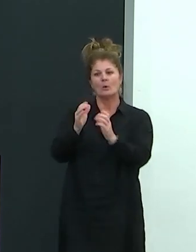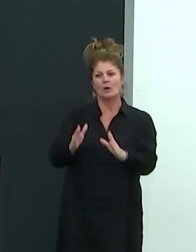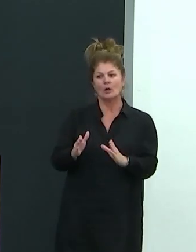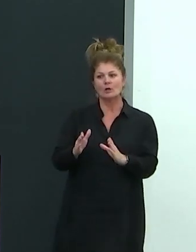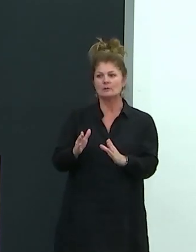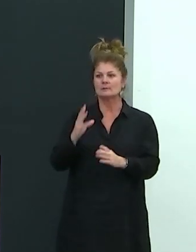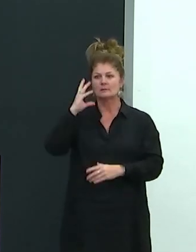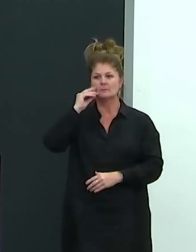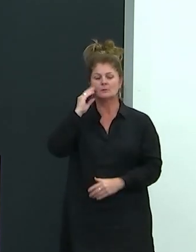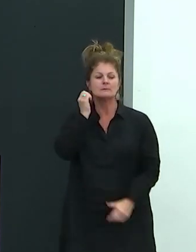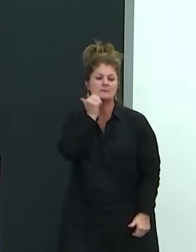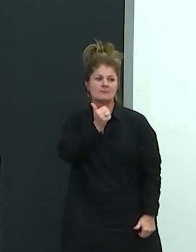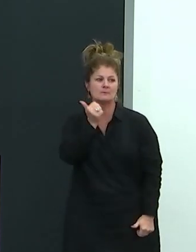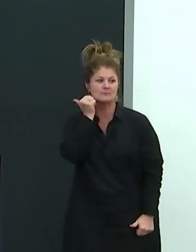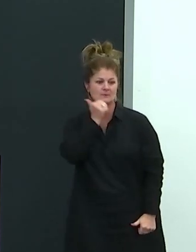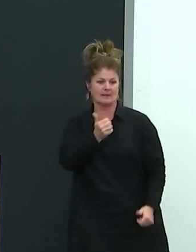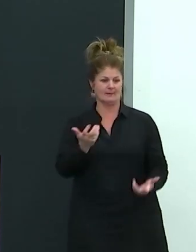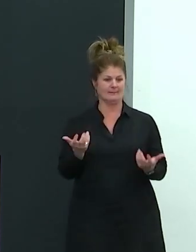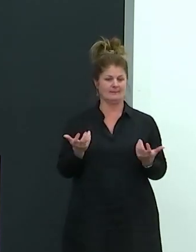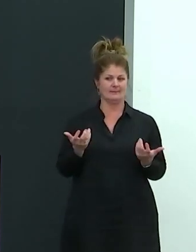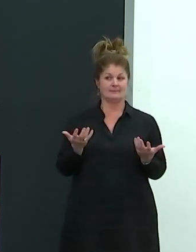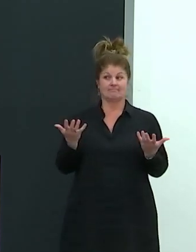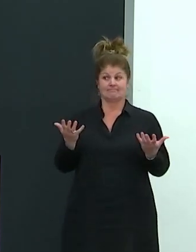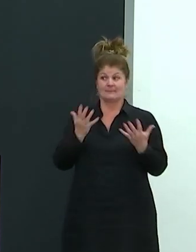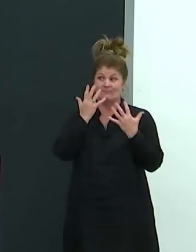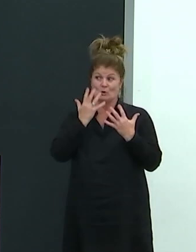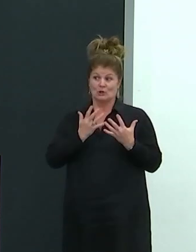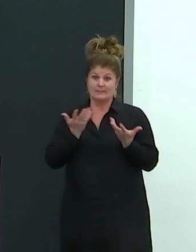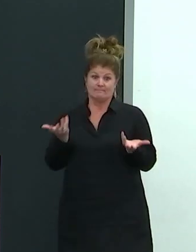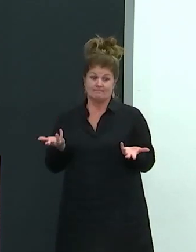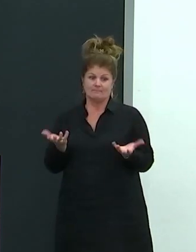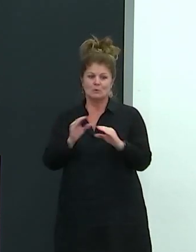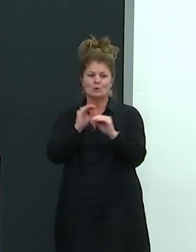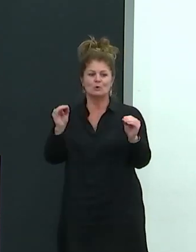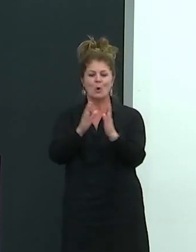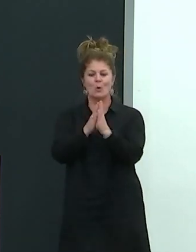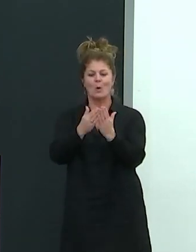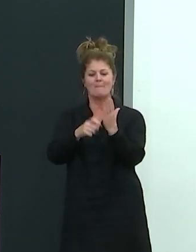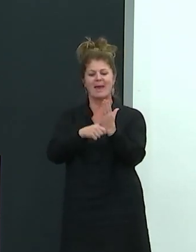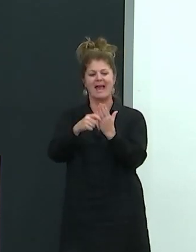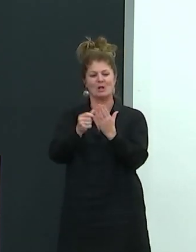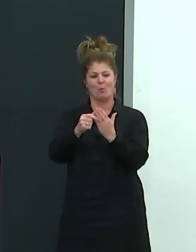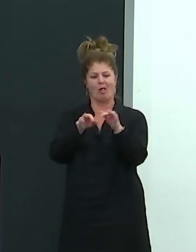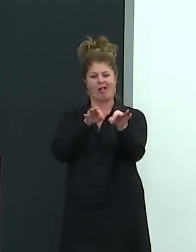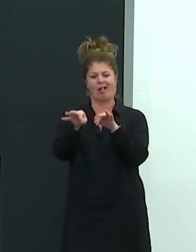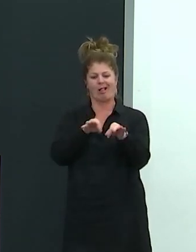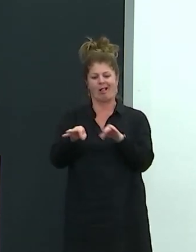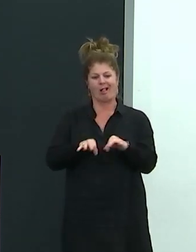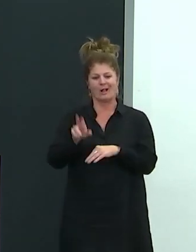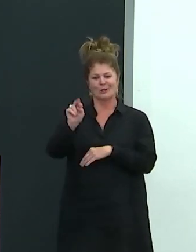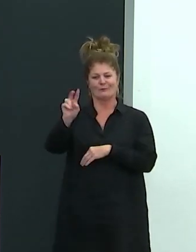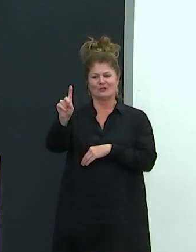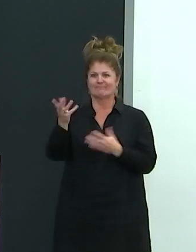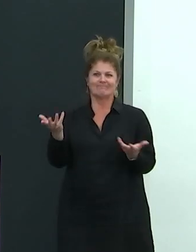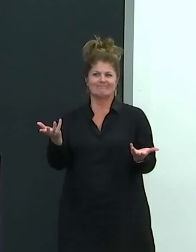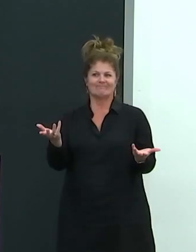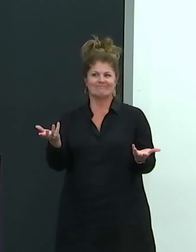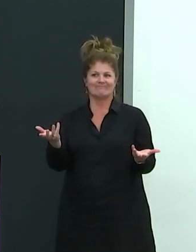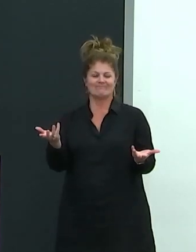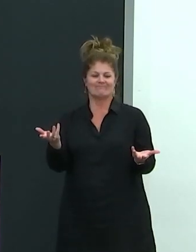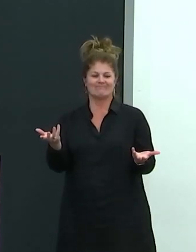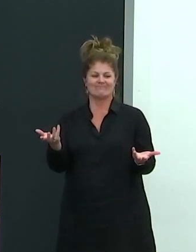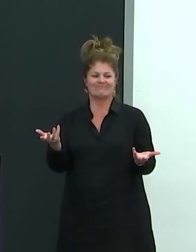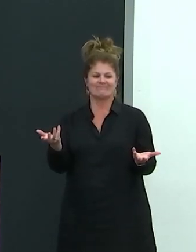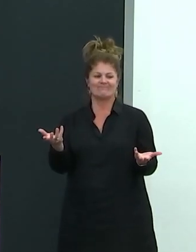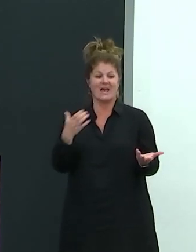daily basis. Unfortunately, there is no manual for neurodiversity. I wish I could tell you that